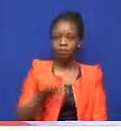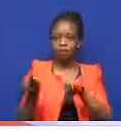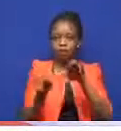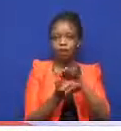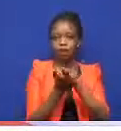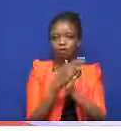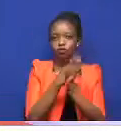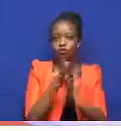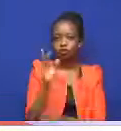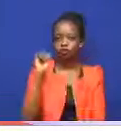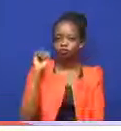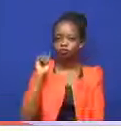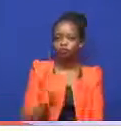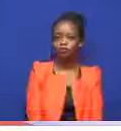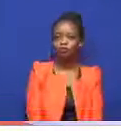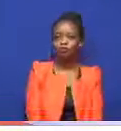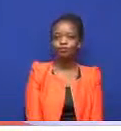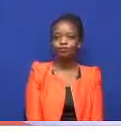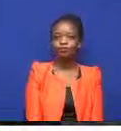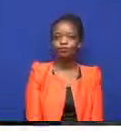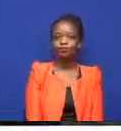report.